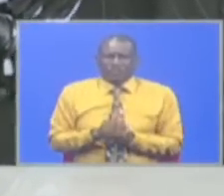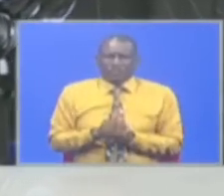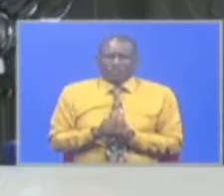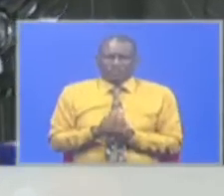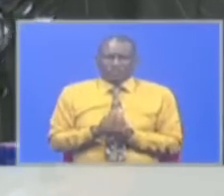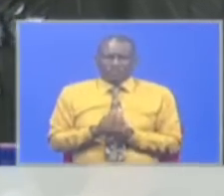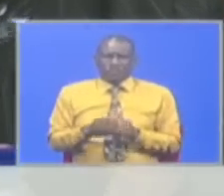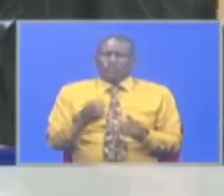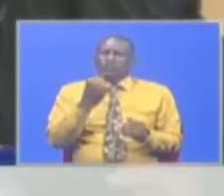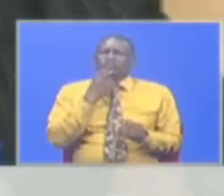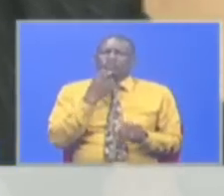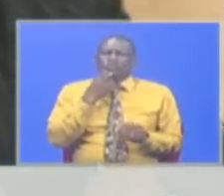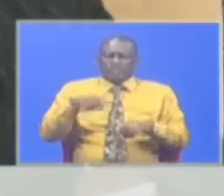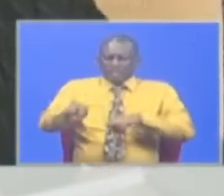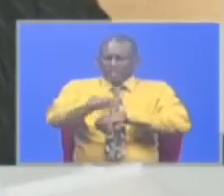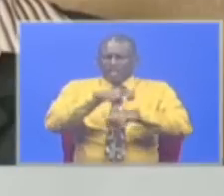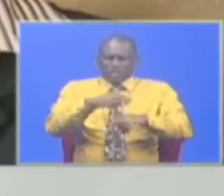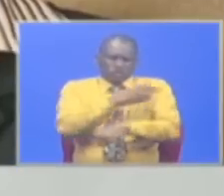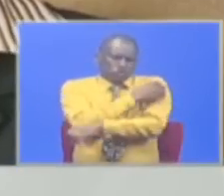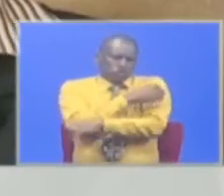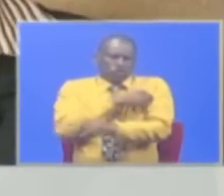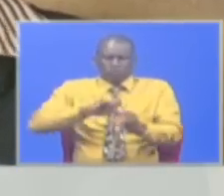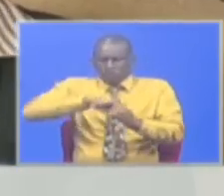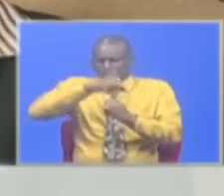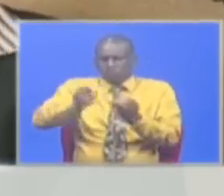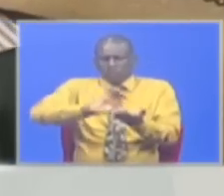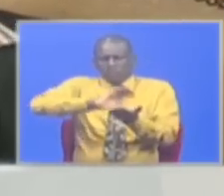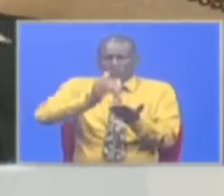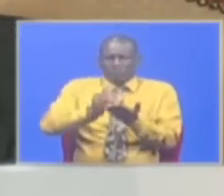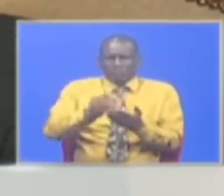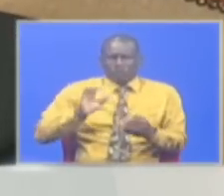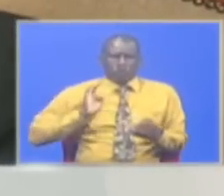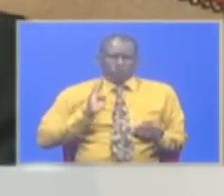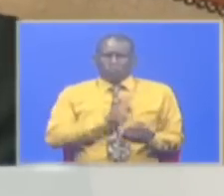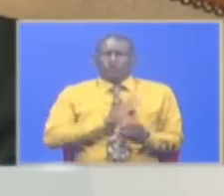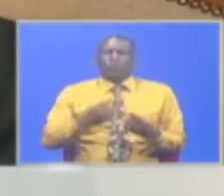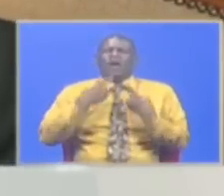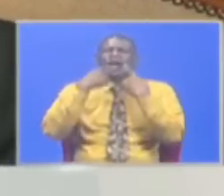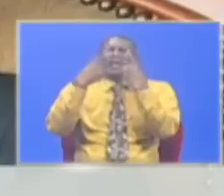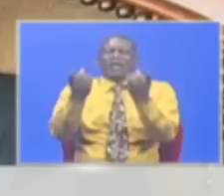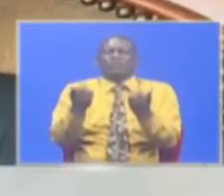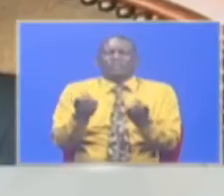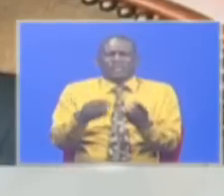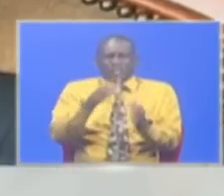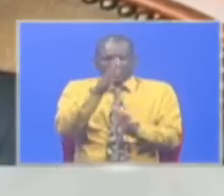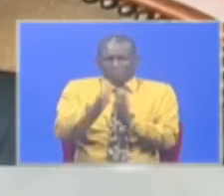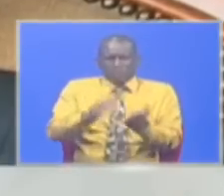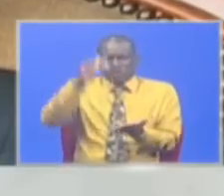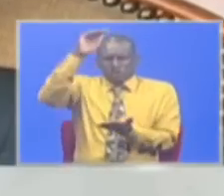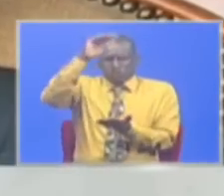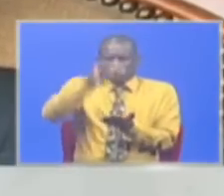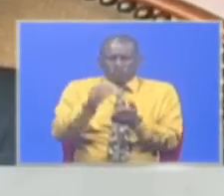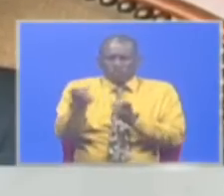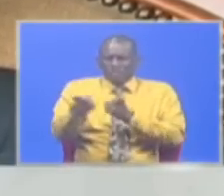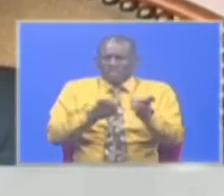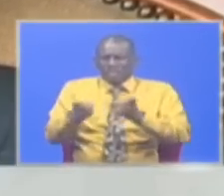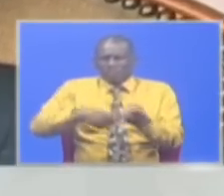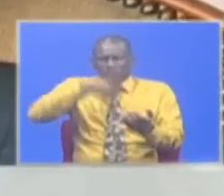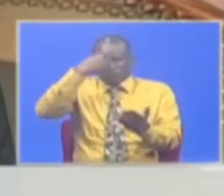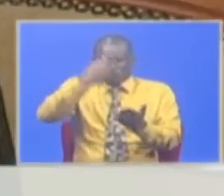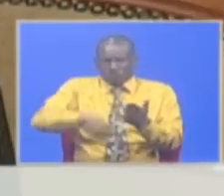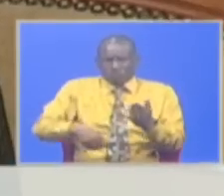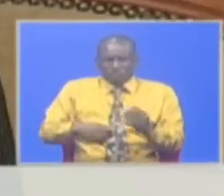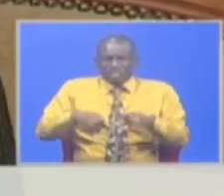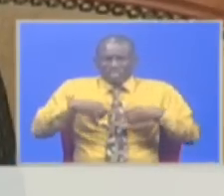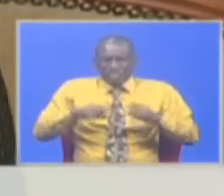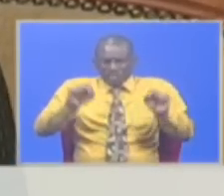On Tuesday, the National Hospital Insurance Fund Board was announcing plans to cut down on administration costs in a bid to